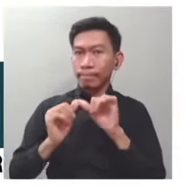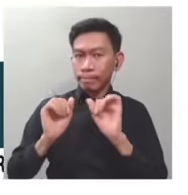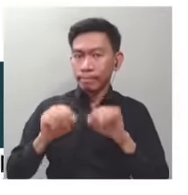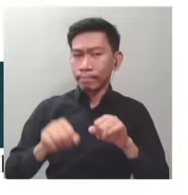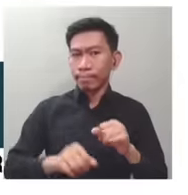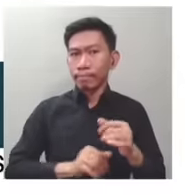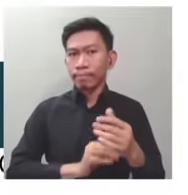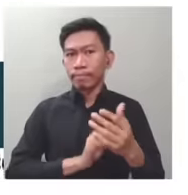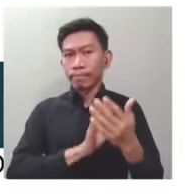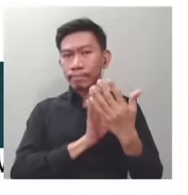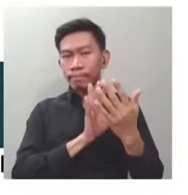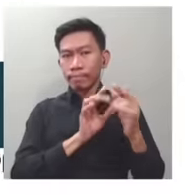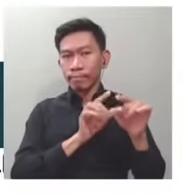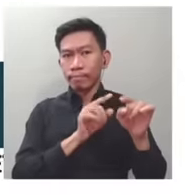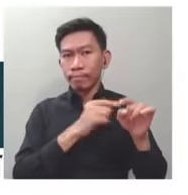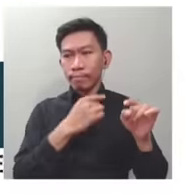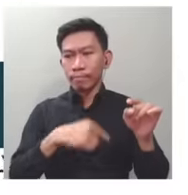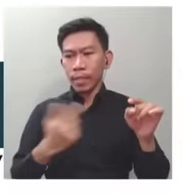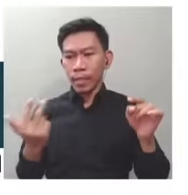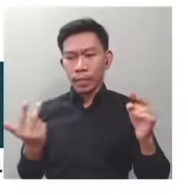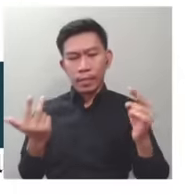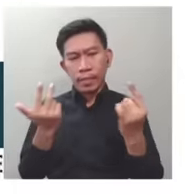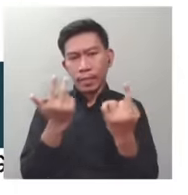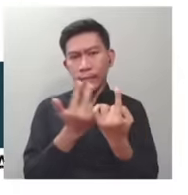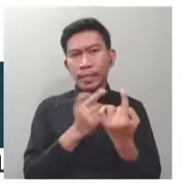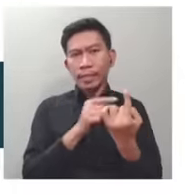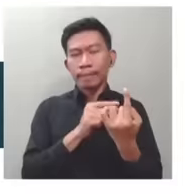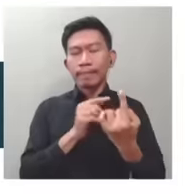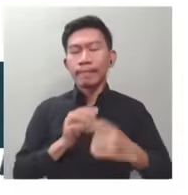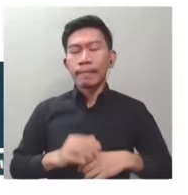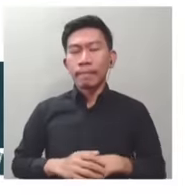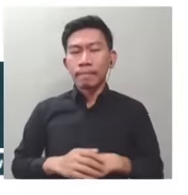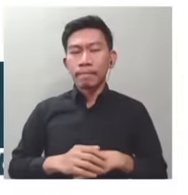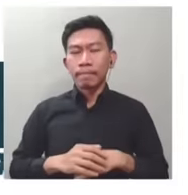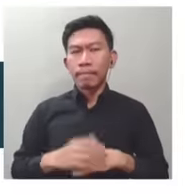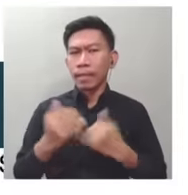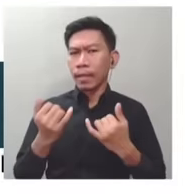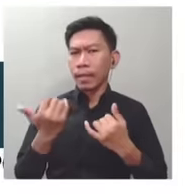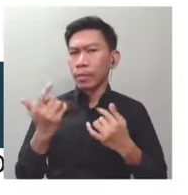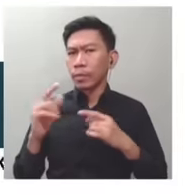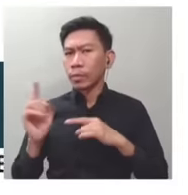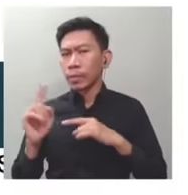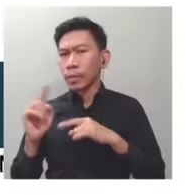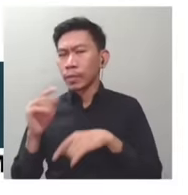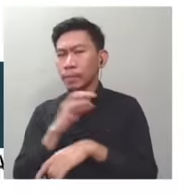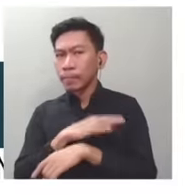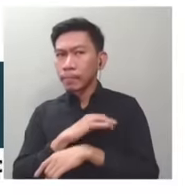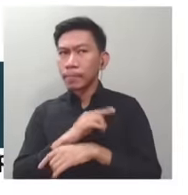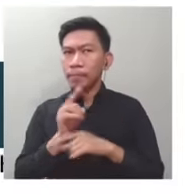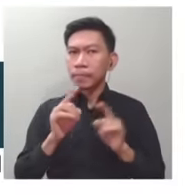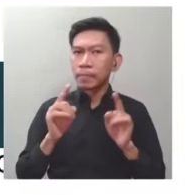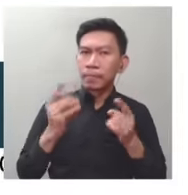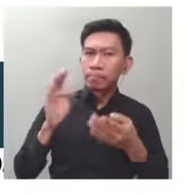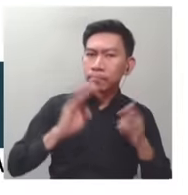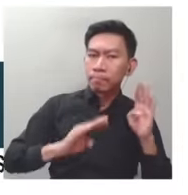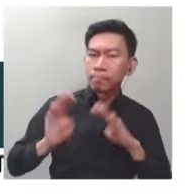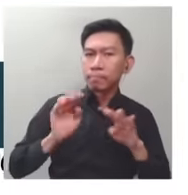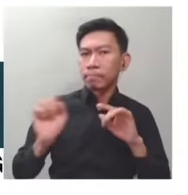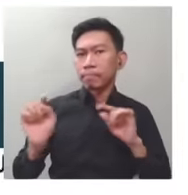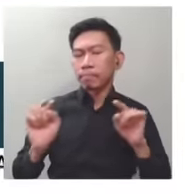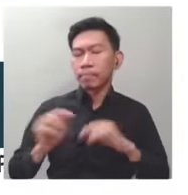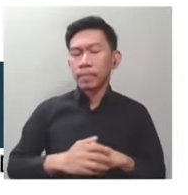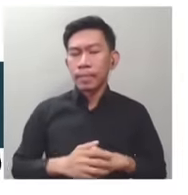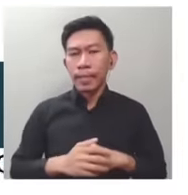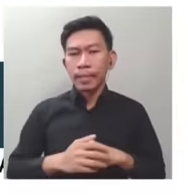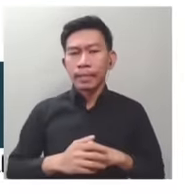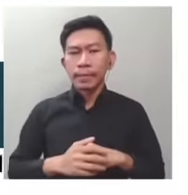a team of three. Give us the pros and cons of this trilateral front, as they call it, Professor De Castro. Oh, well, of